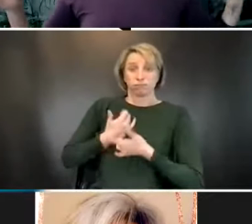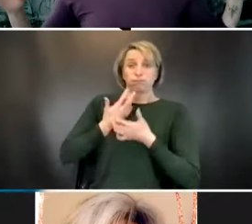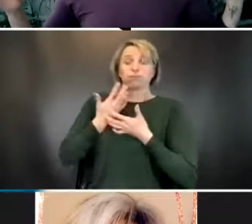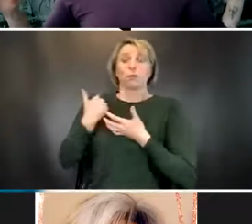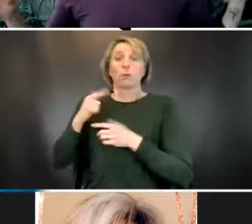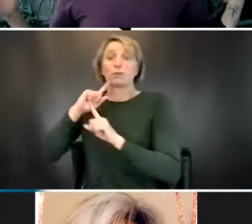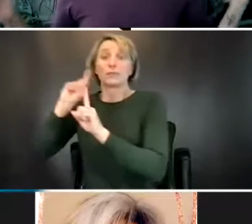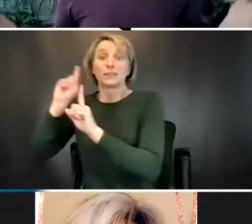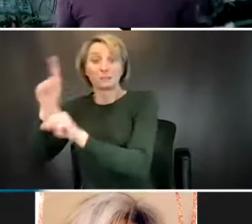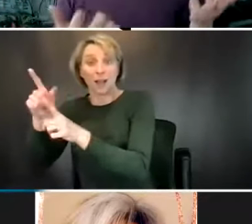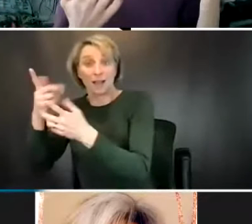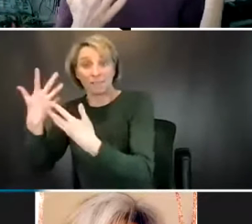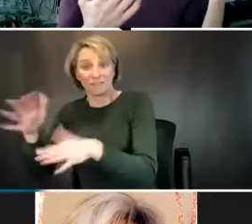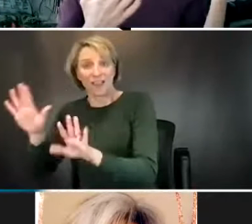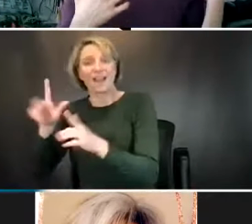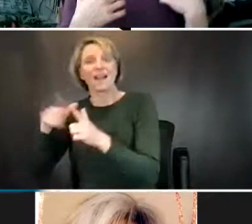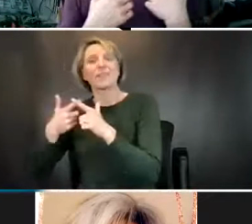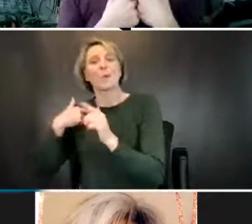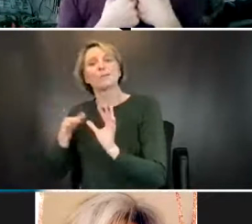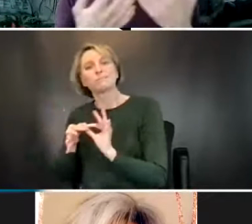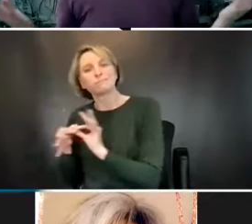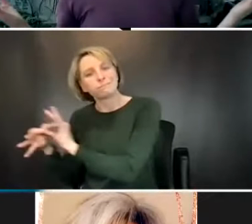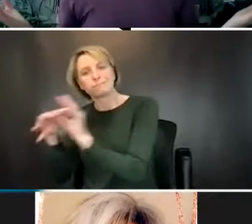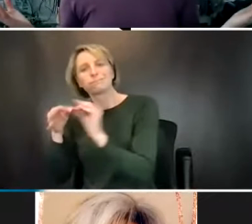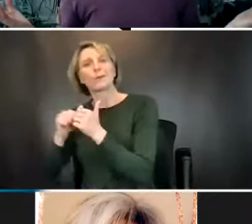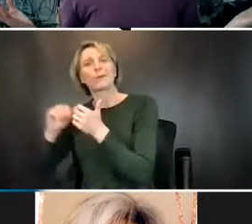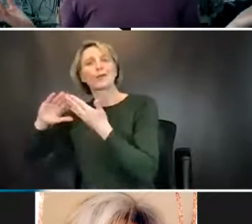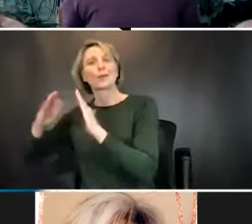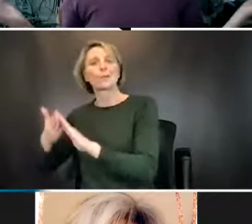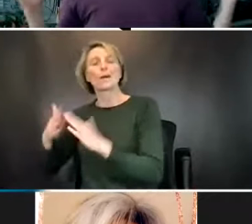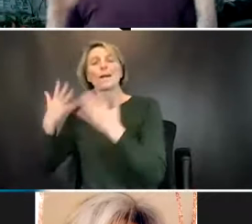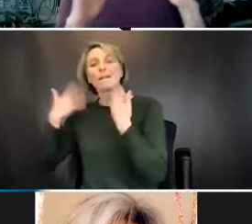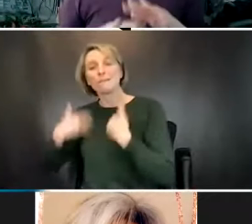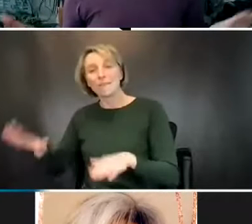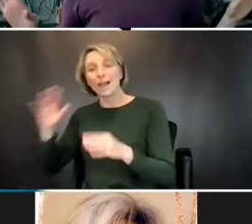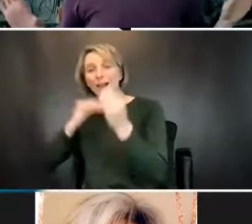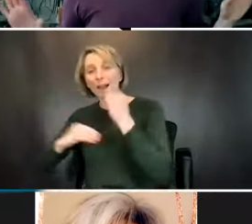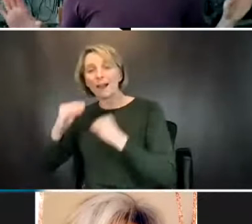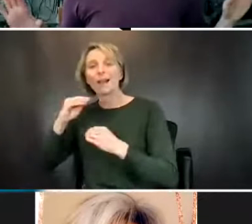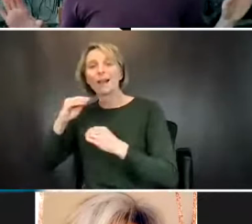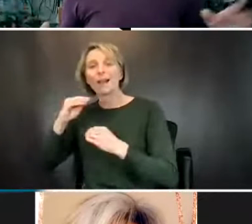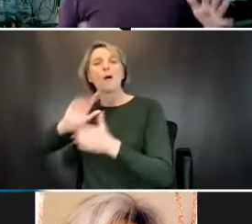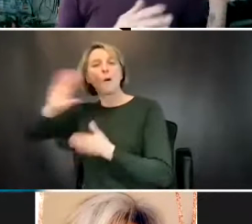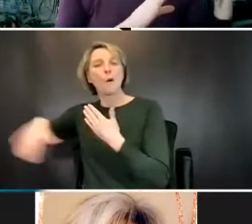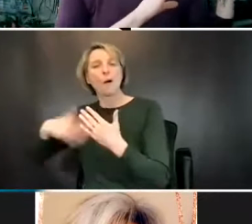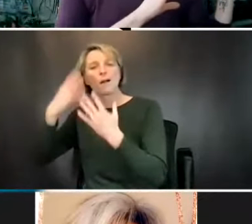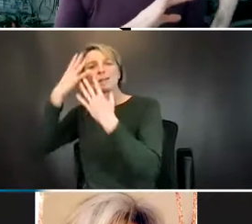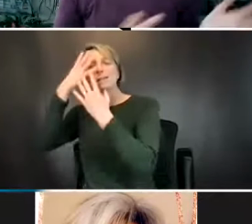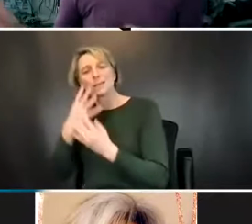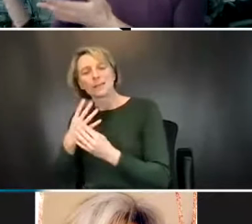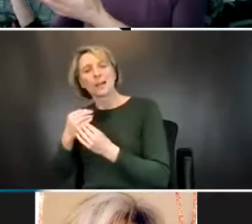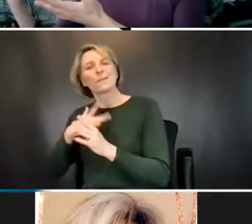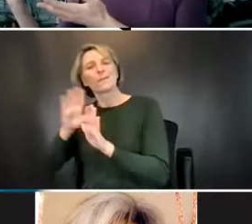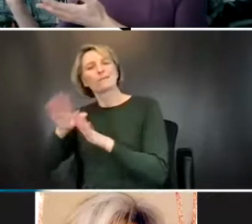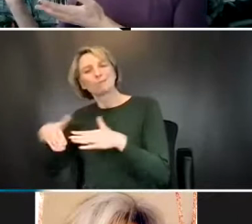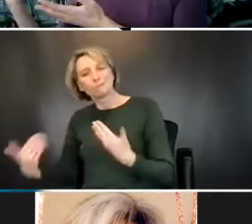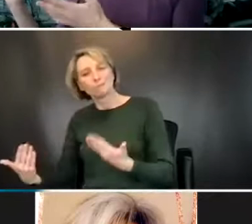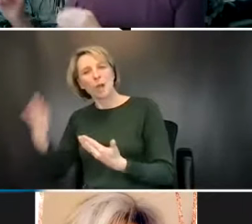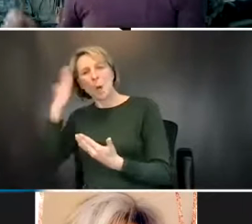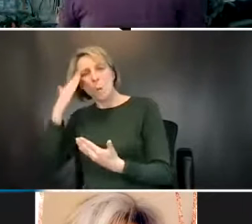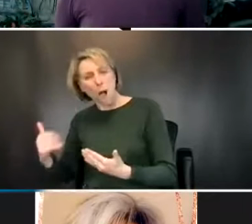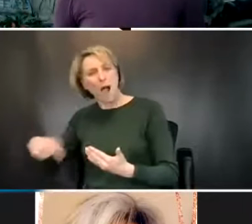sleep that comes. And so the victor gets a nice sleep and the whole community sleeps better because the threat has been